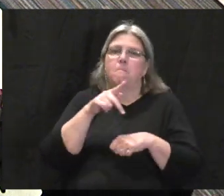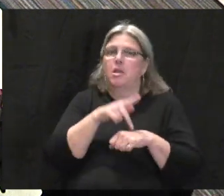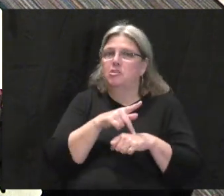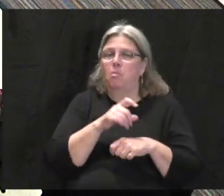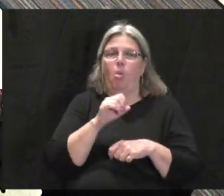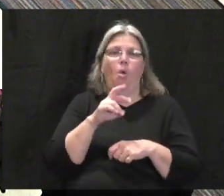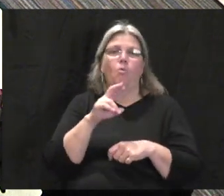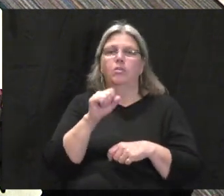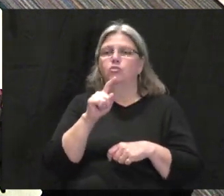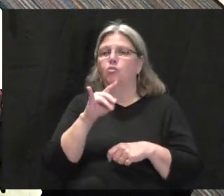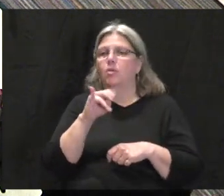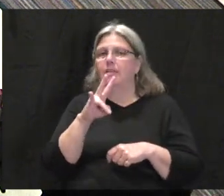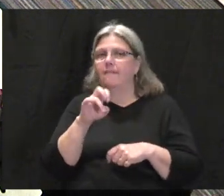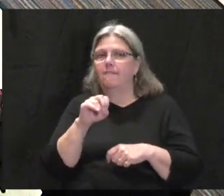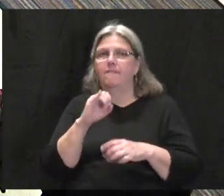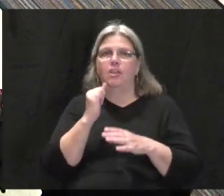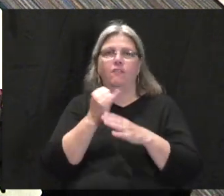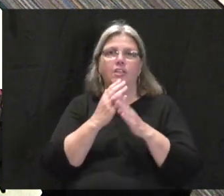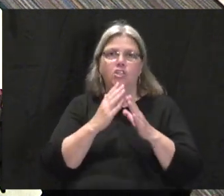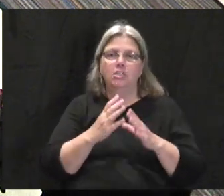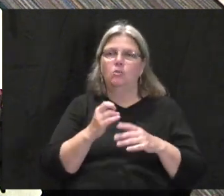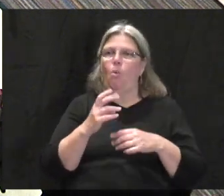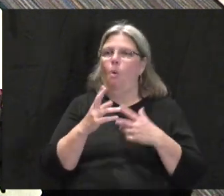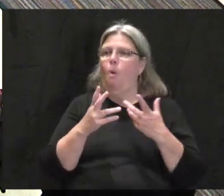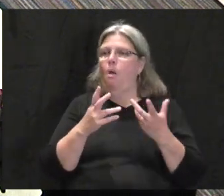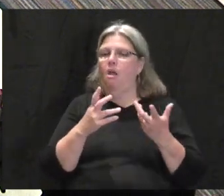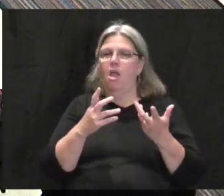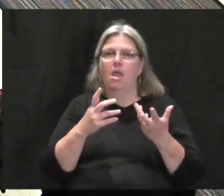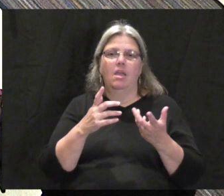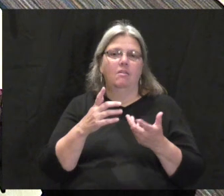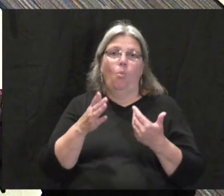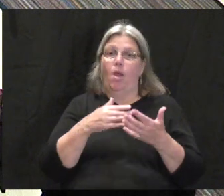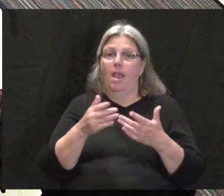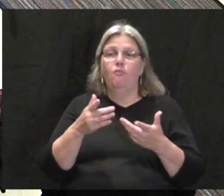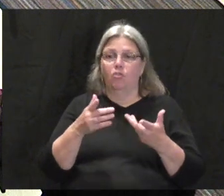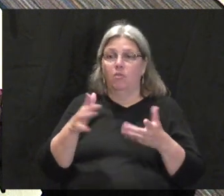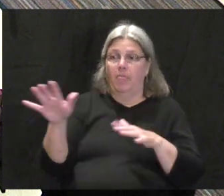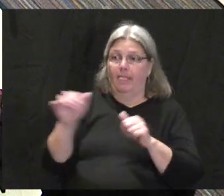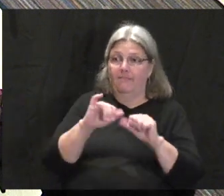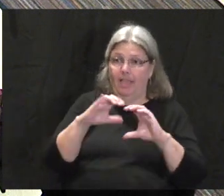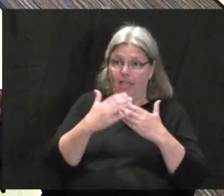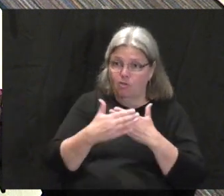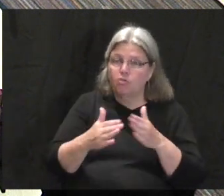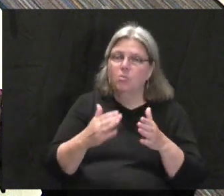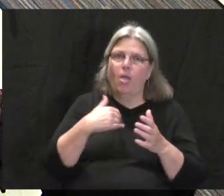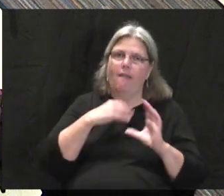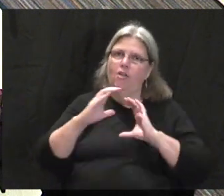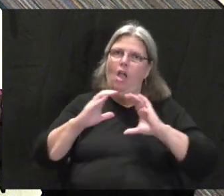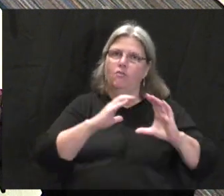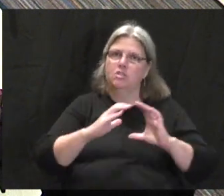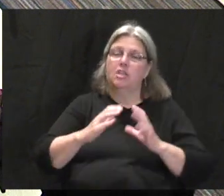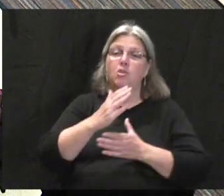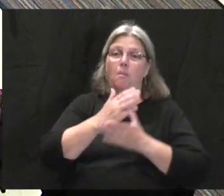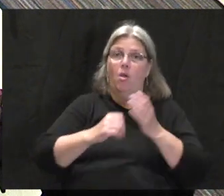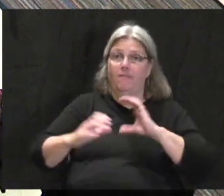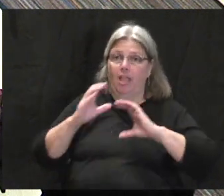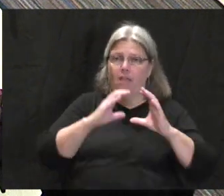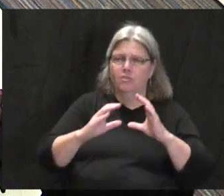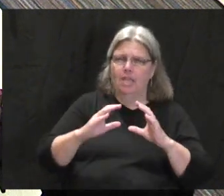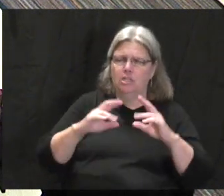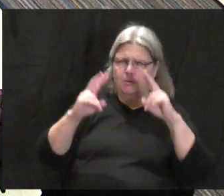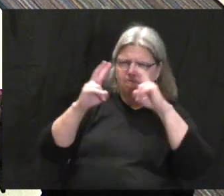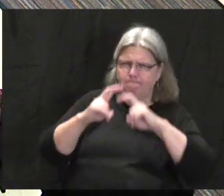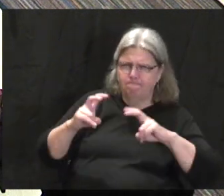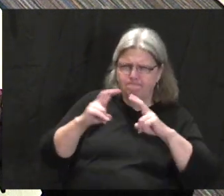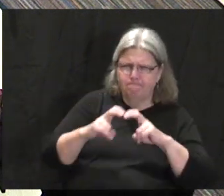what's going on. And I think, again, the follow-up to that is then to go back to the teacher with that child and then have